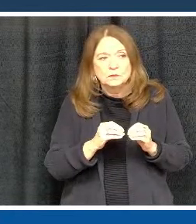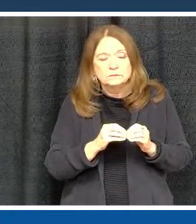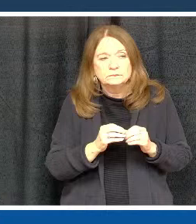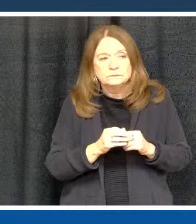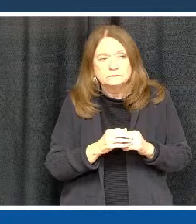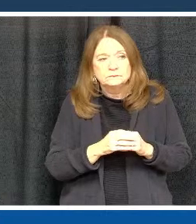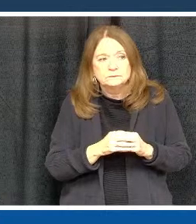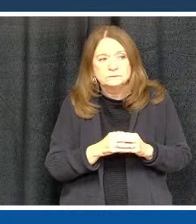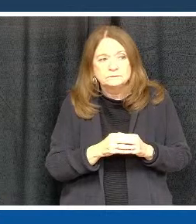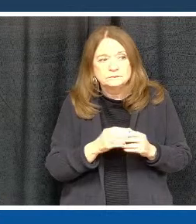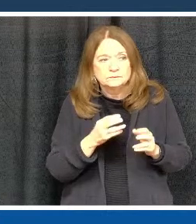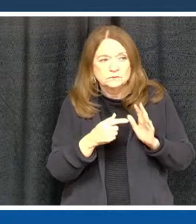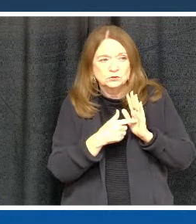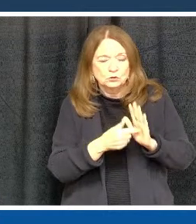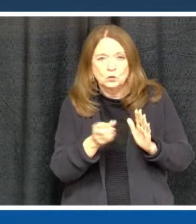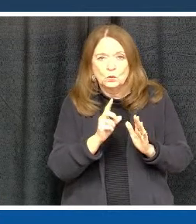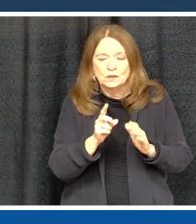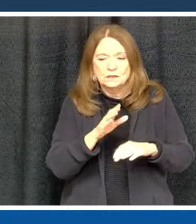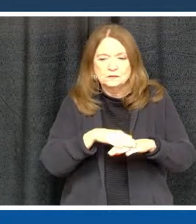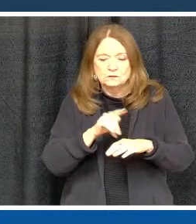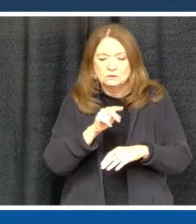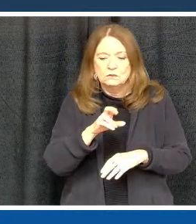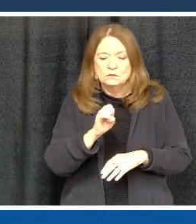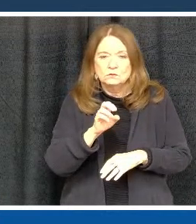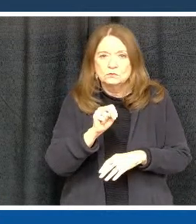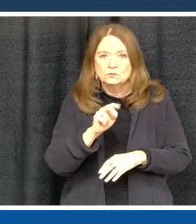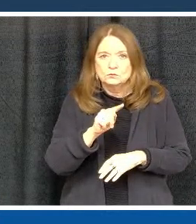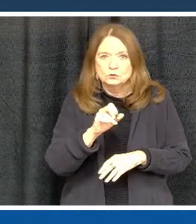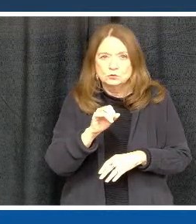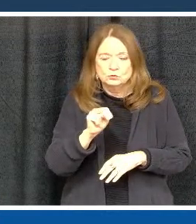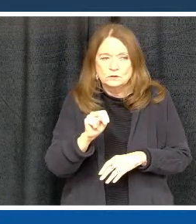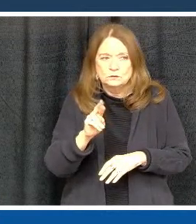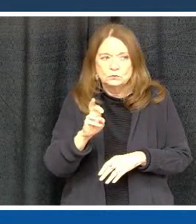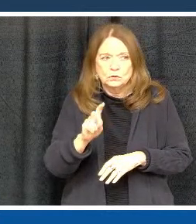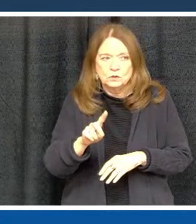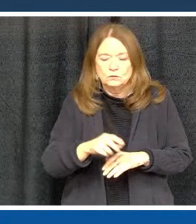to tell you where it is on Trenton Road.